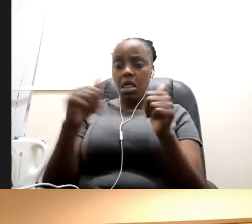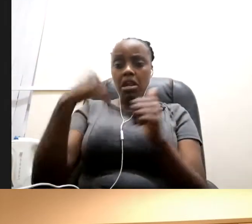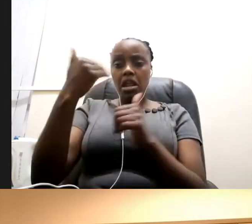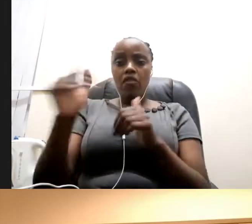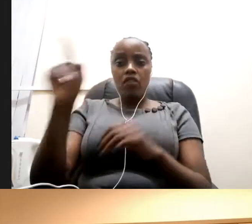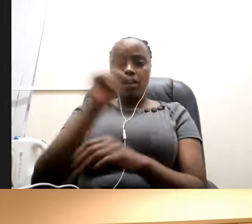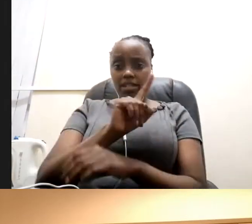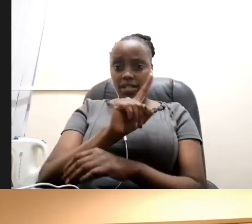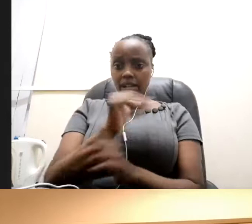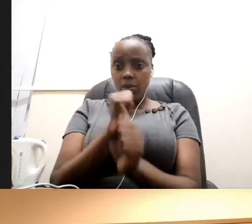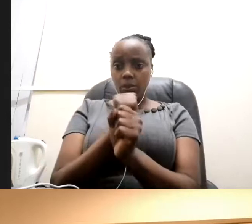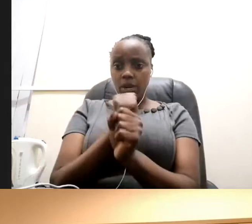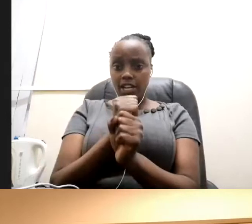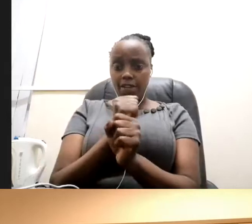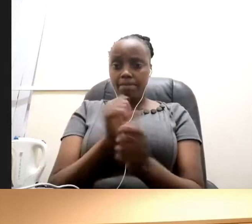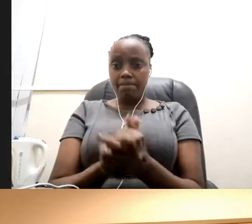go.